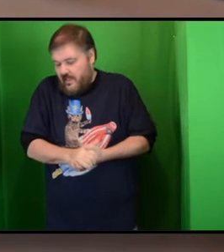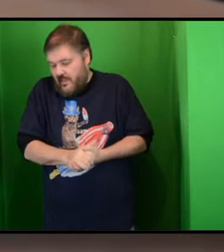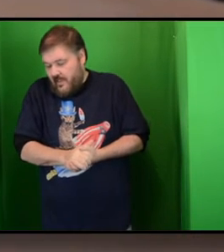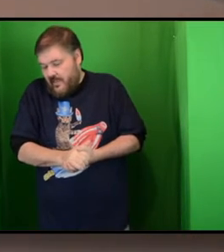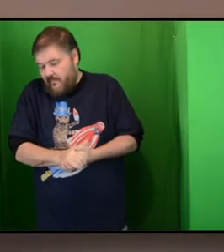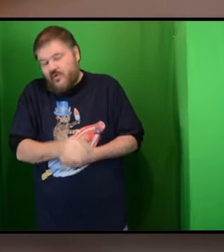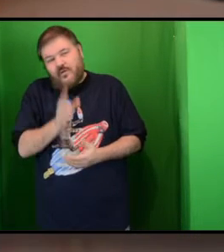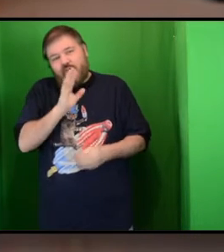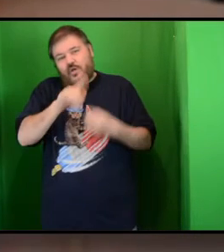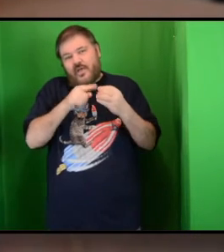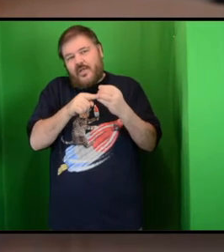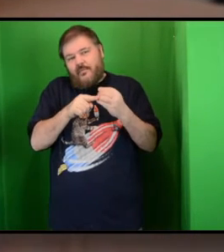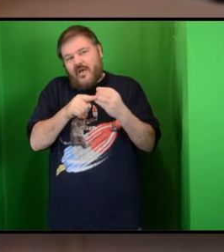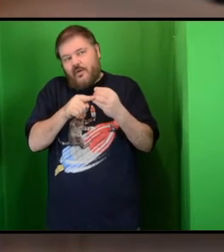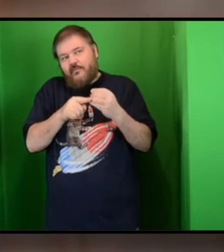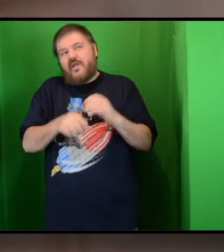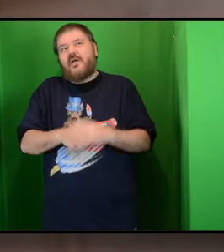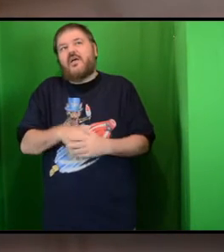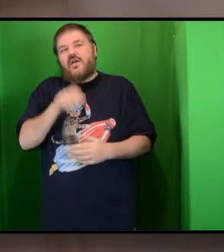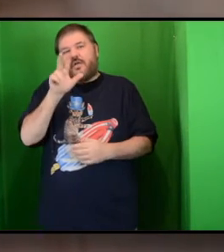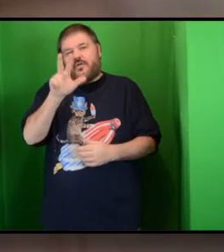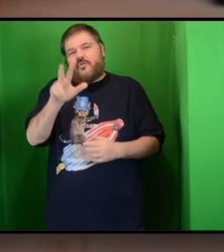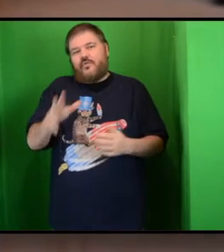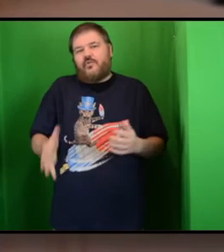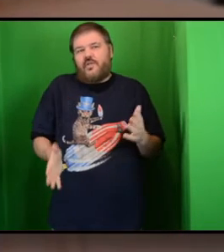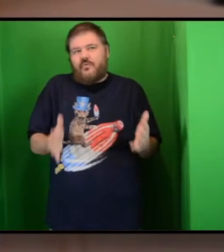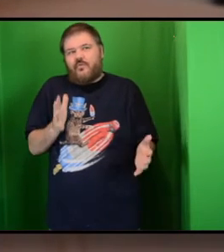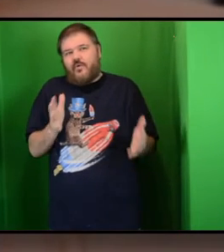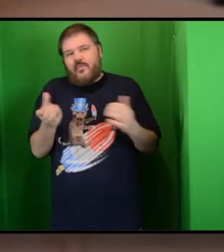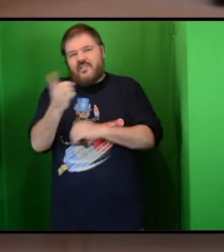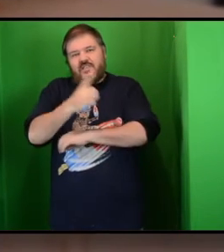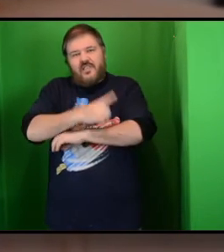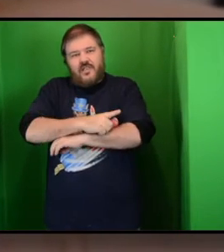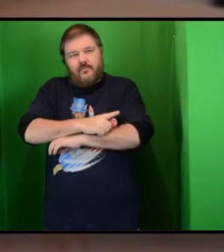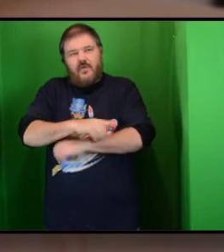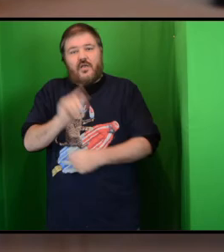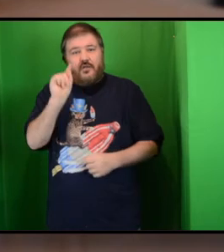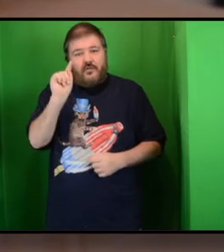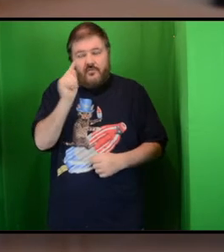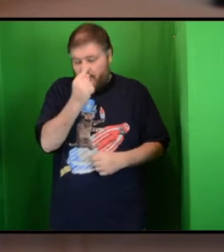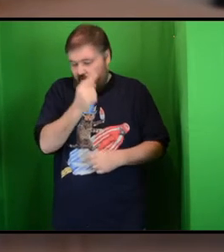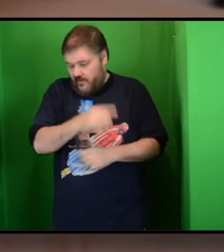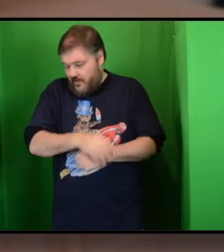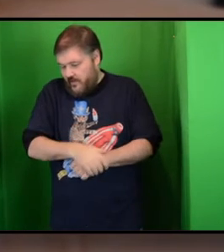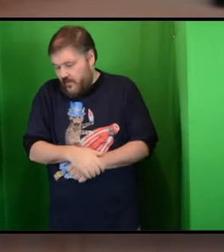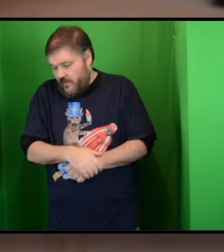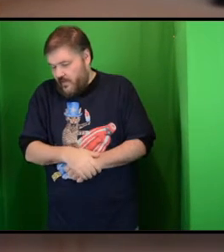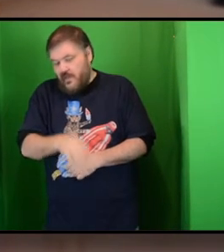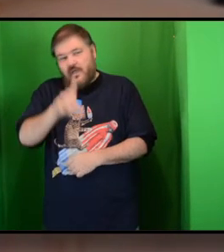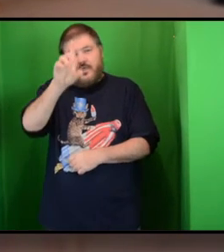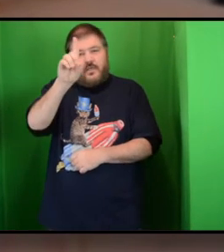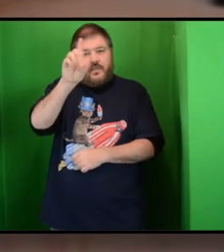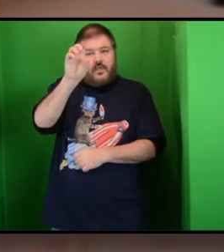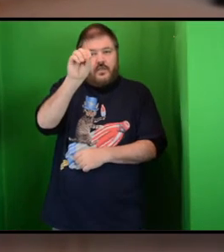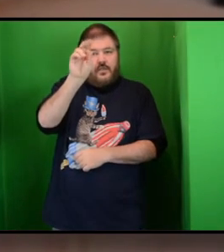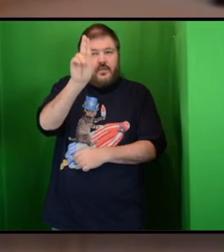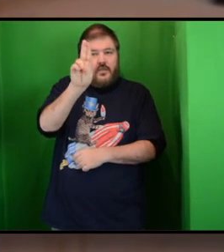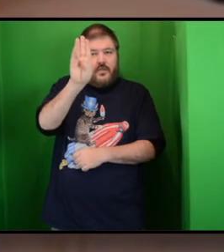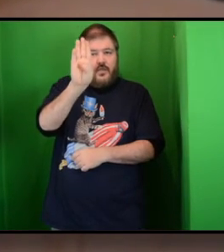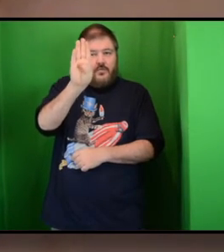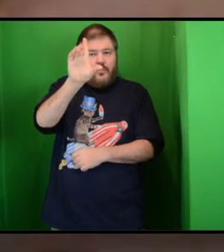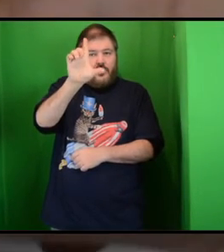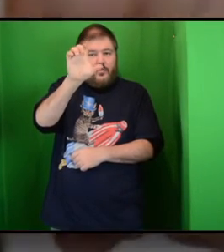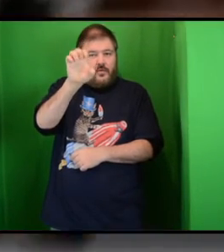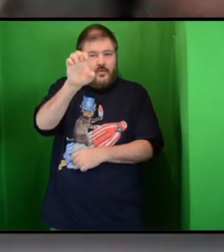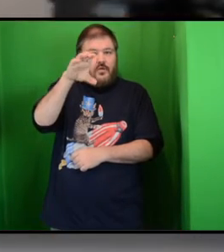knees on top of him also. His head also has a lot of neat features to it, a lot of nice design to